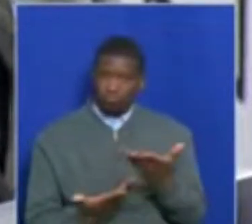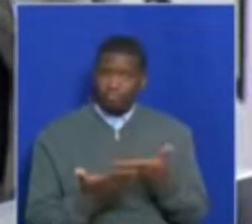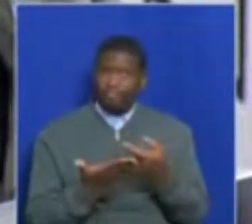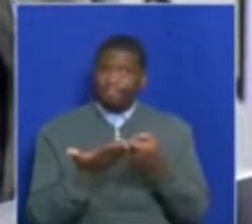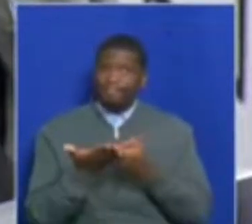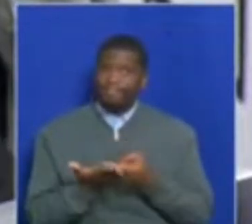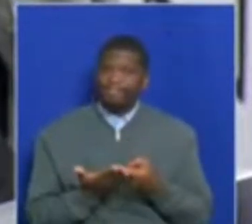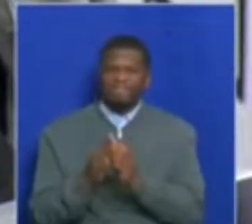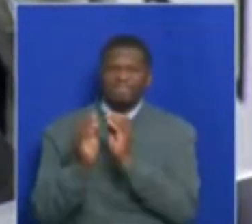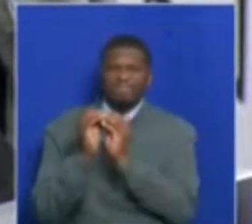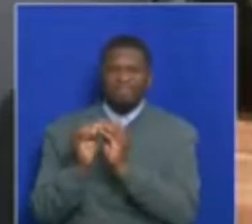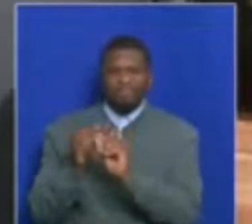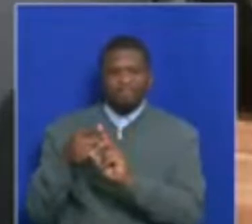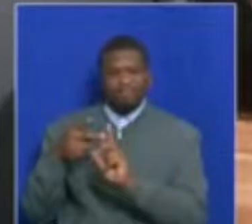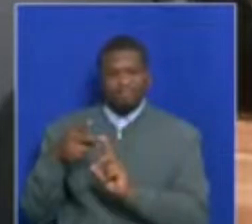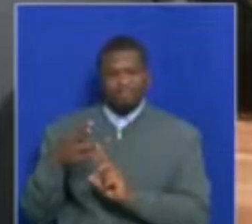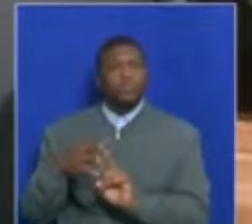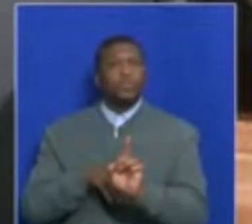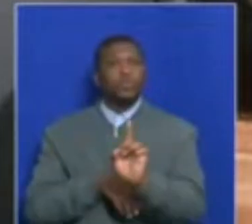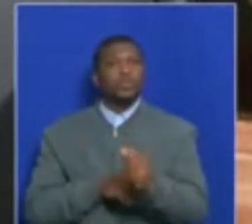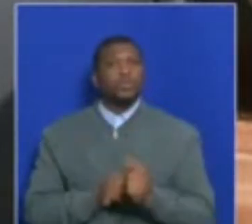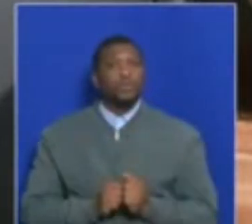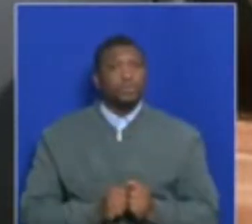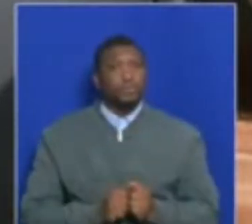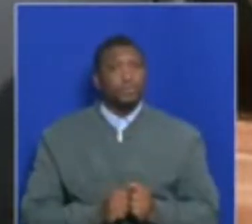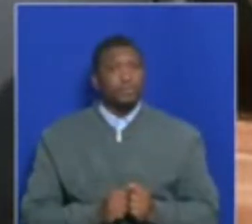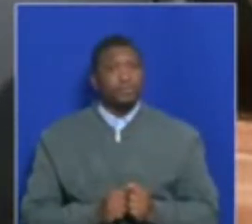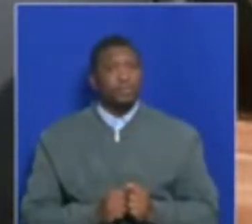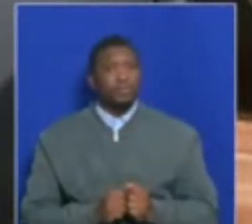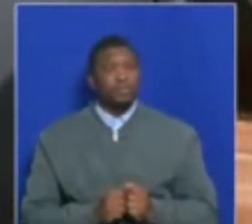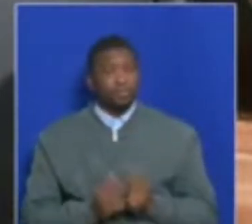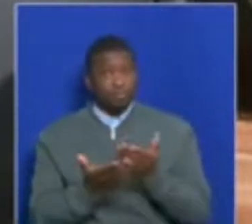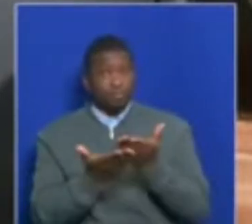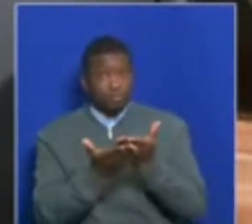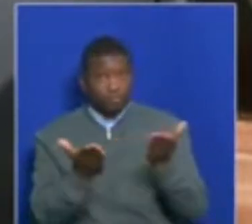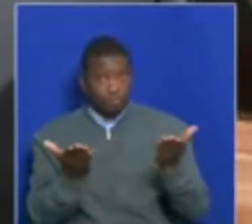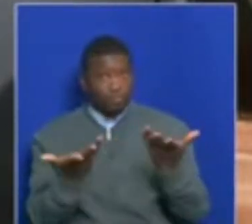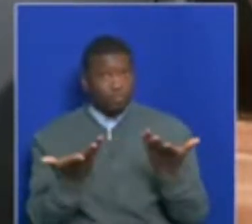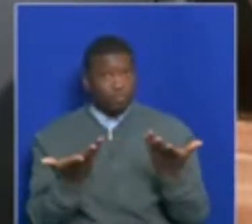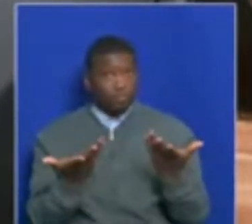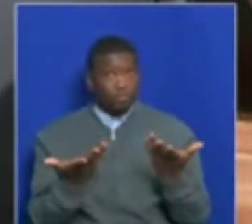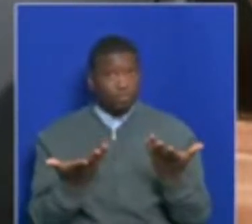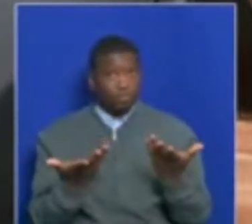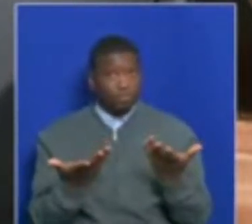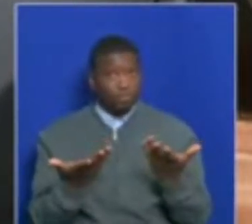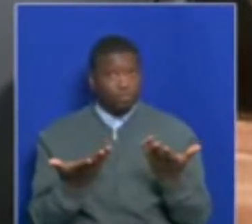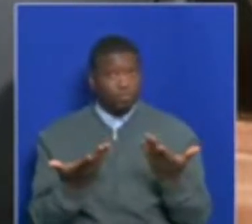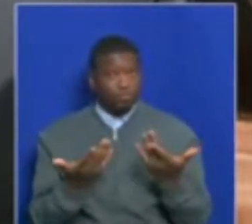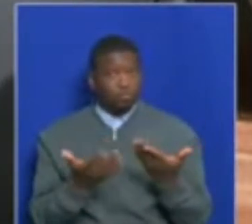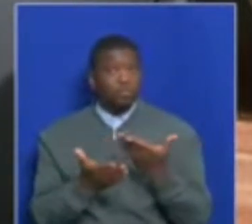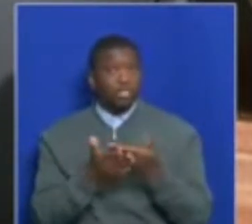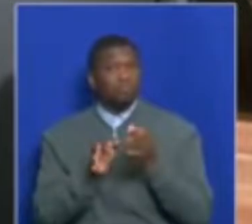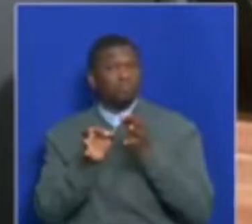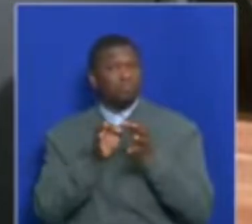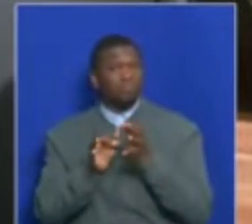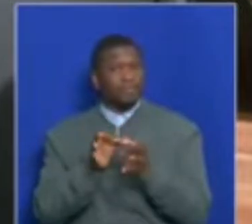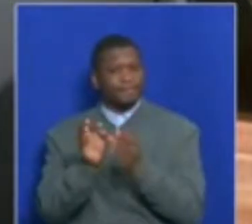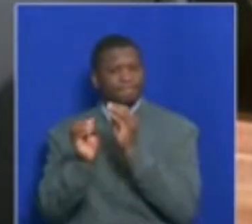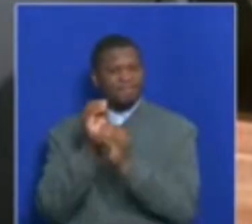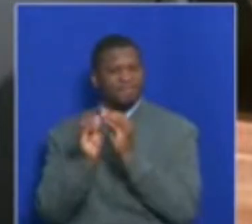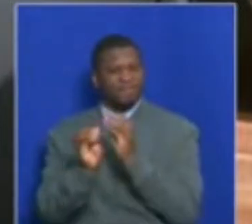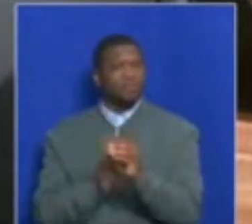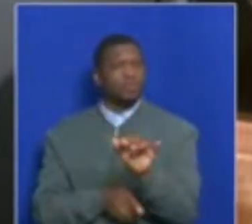That's correct, Commissioner. And can you just take us through the corrections, starting with